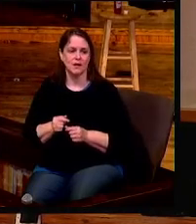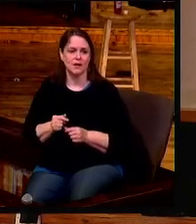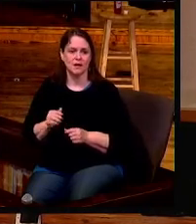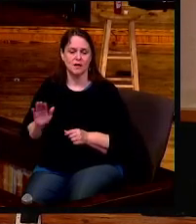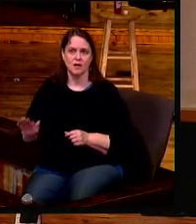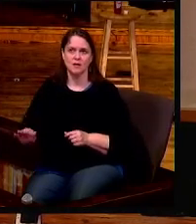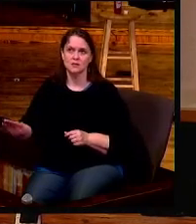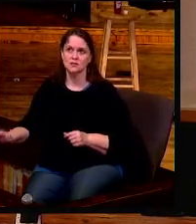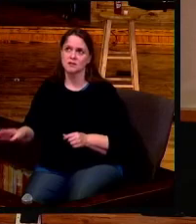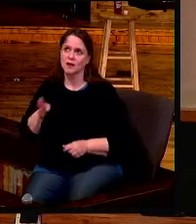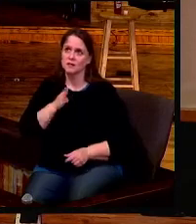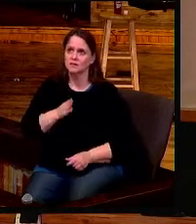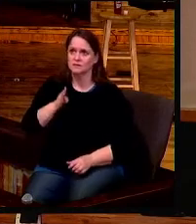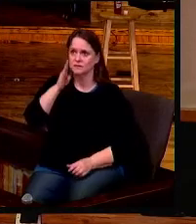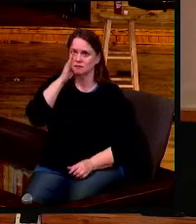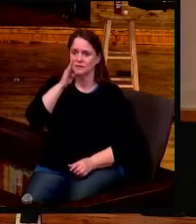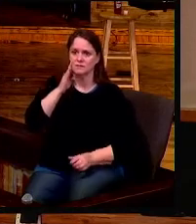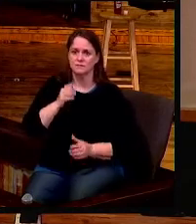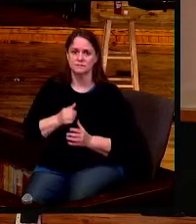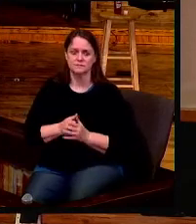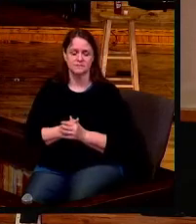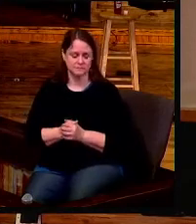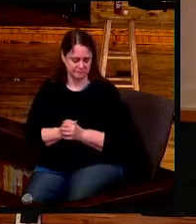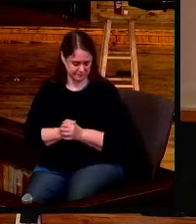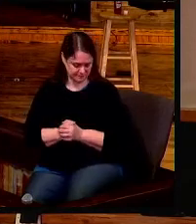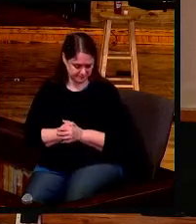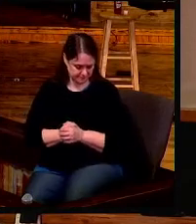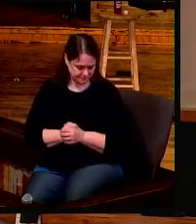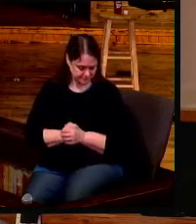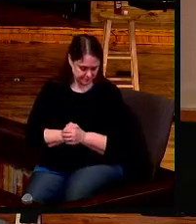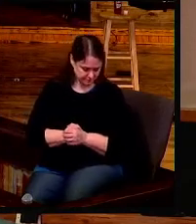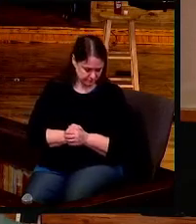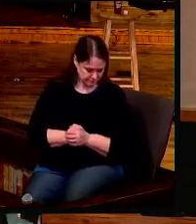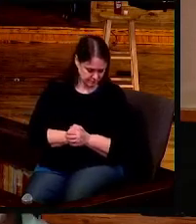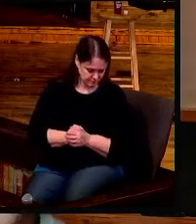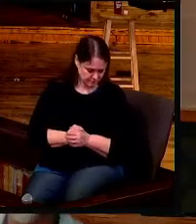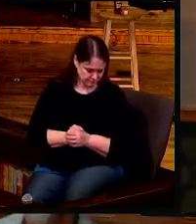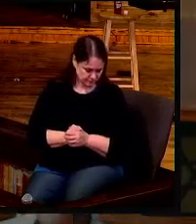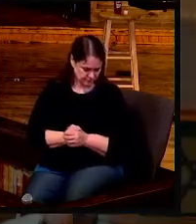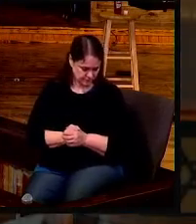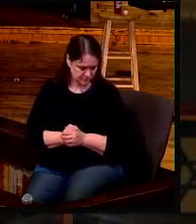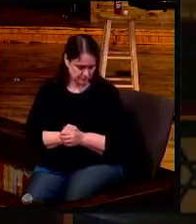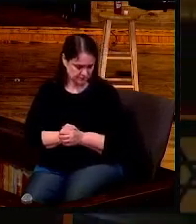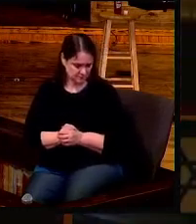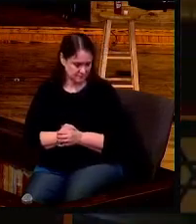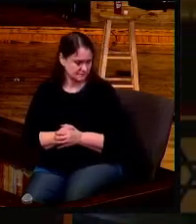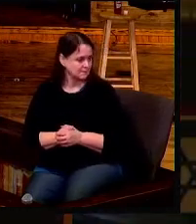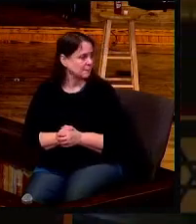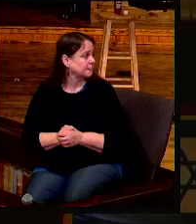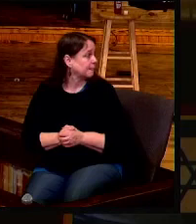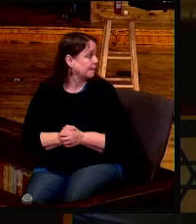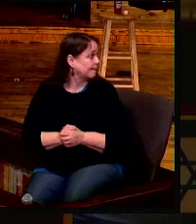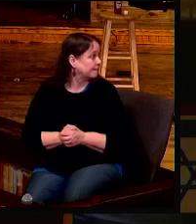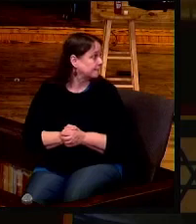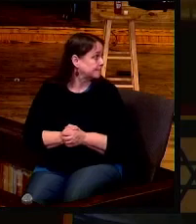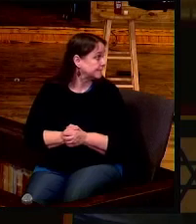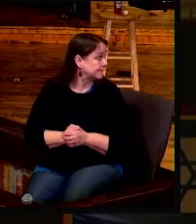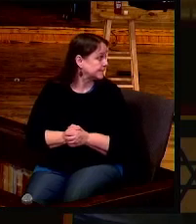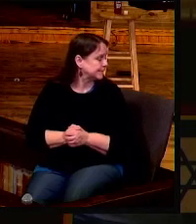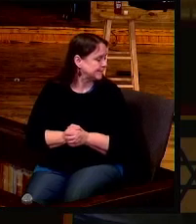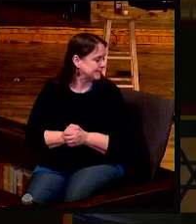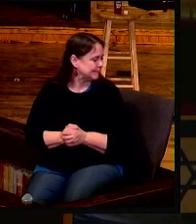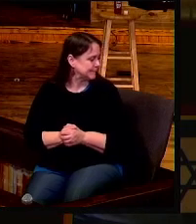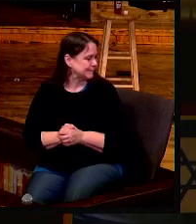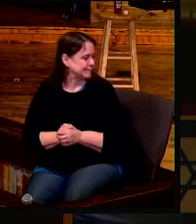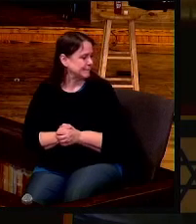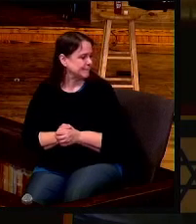So we can take a step back and take it, you know, down a notch and go, okay, let's look at the President of the United States. If their kids, not the current